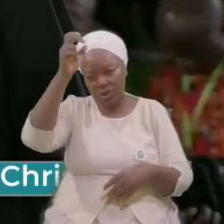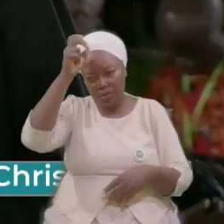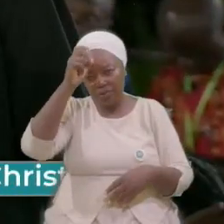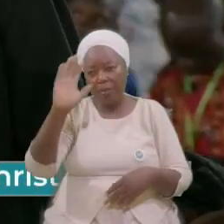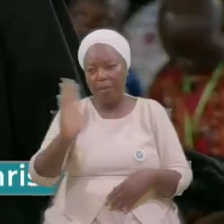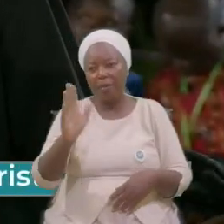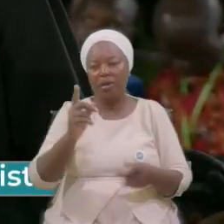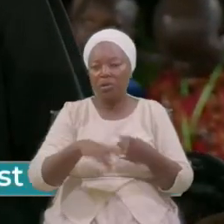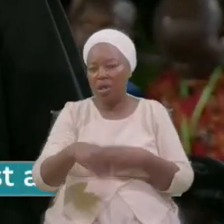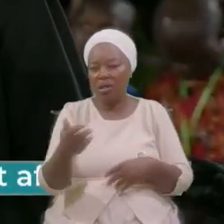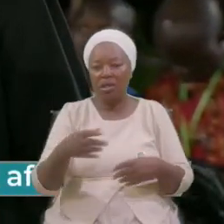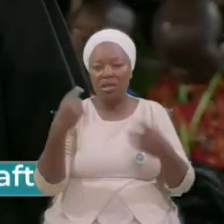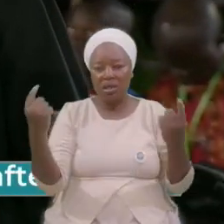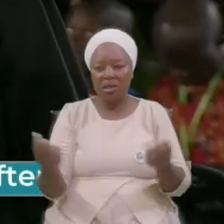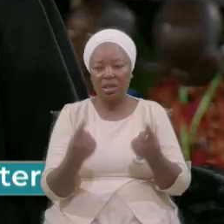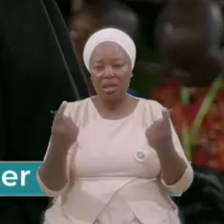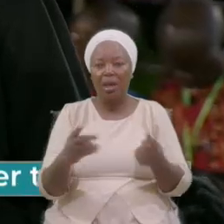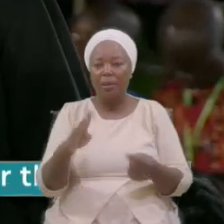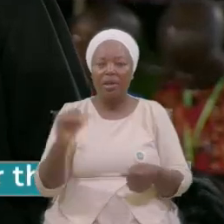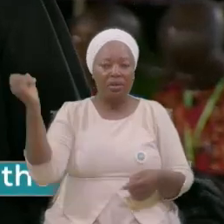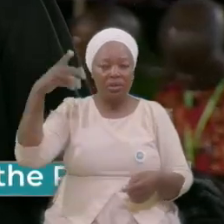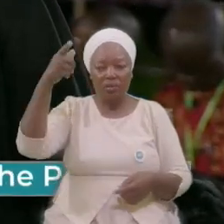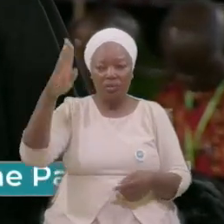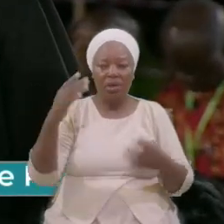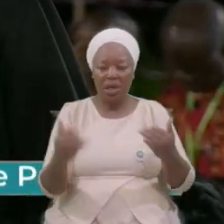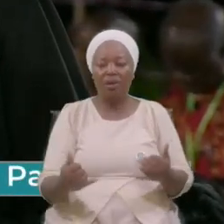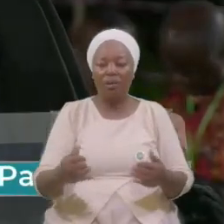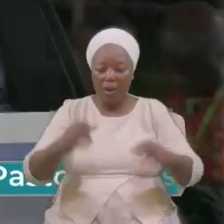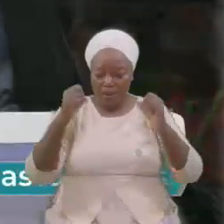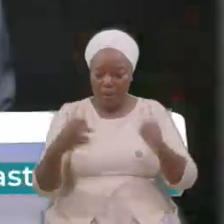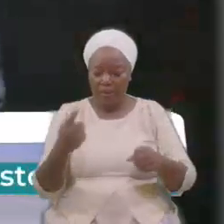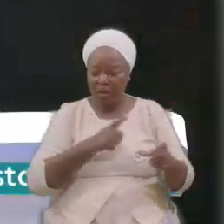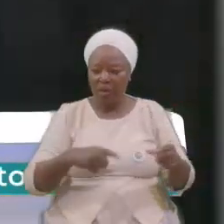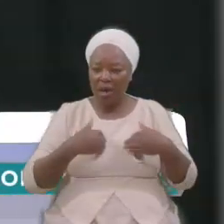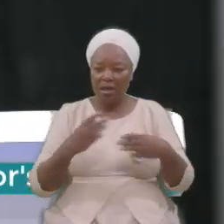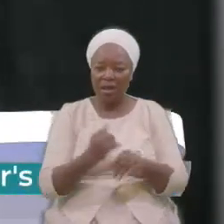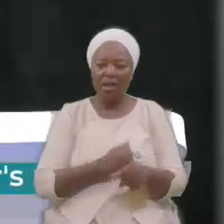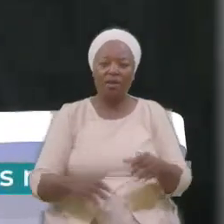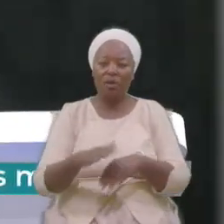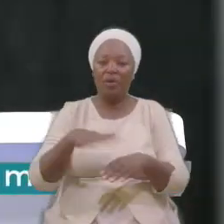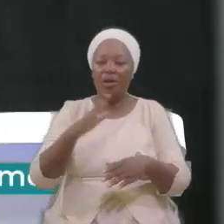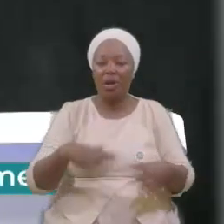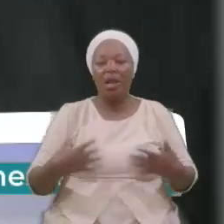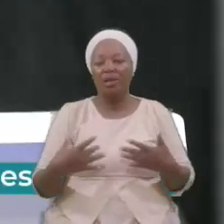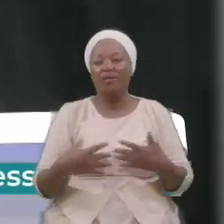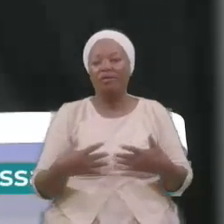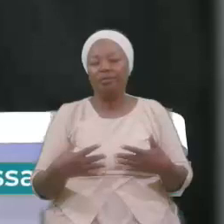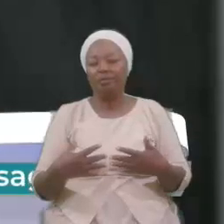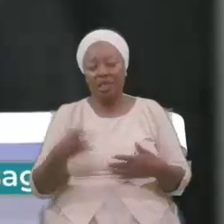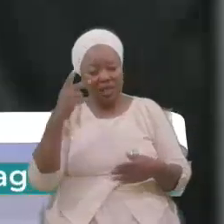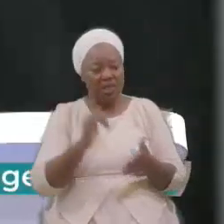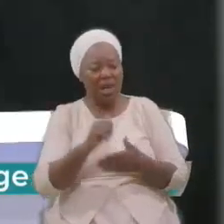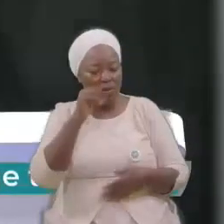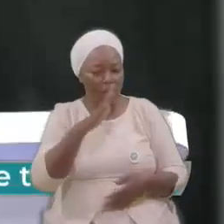By the grace of God, that power will come upon you. Look at that woman the Lord encountered. A change took place. And she